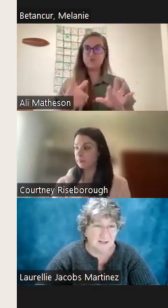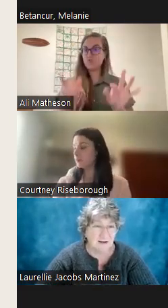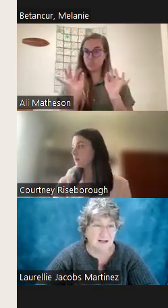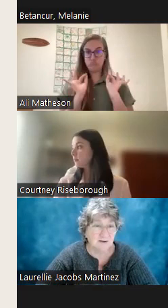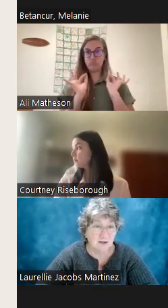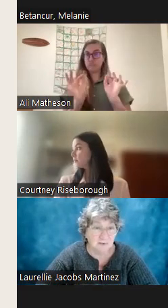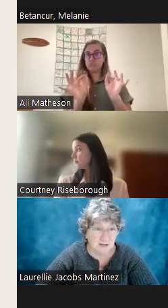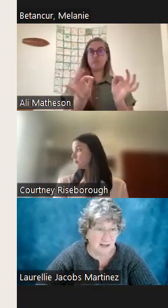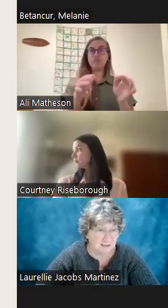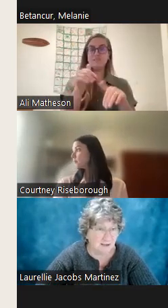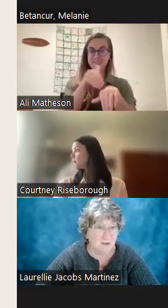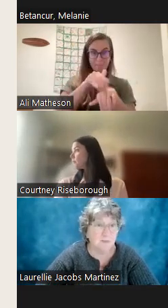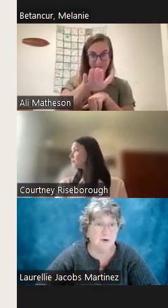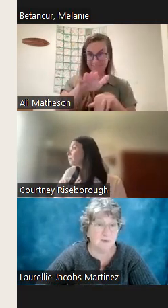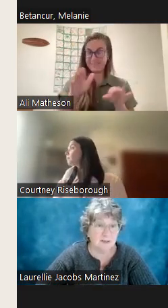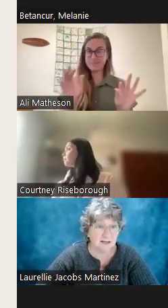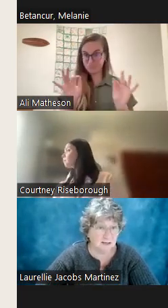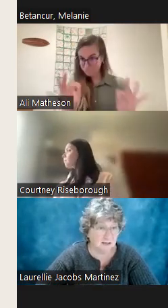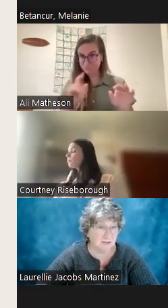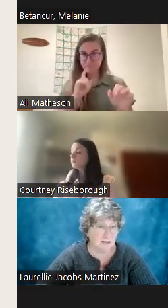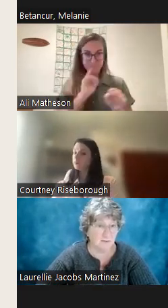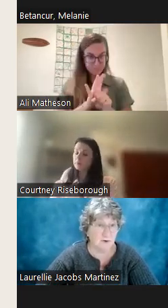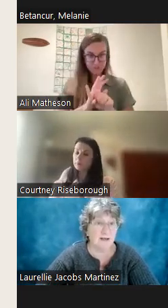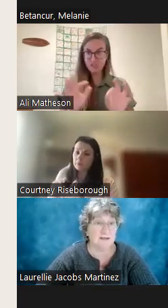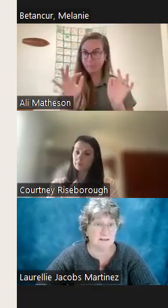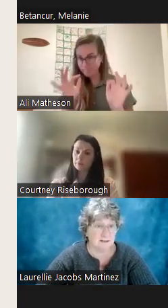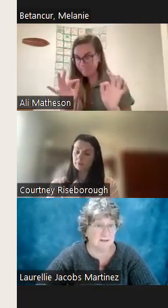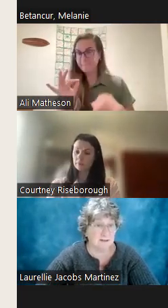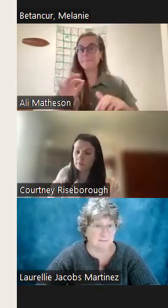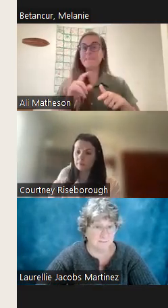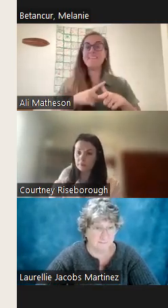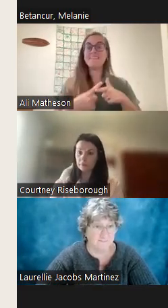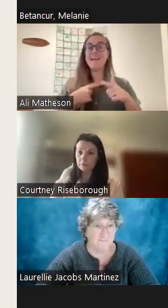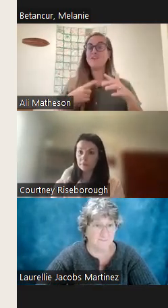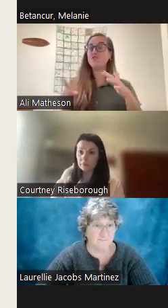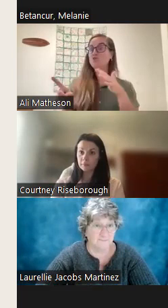you need to make it clear that you need an ASL interpreter. And when you send the request,